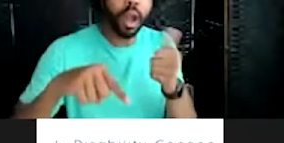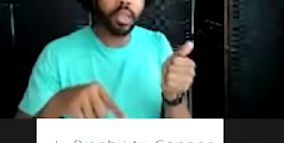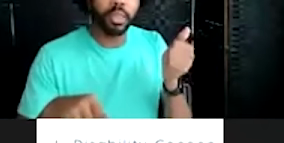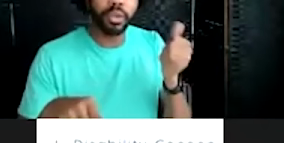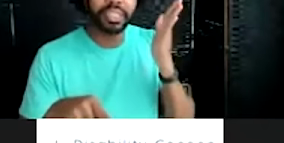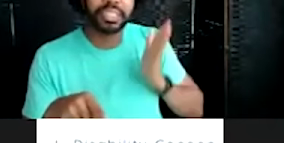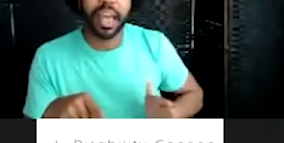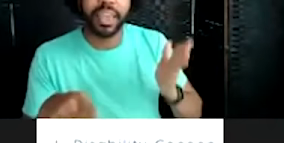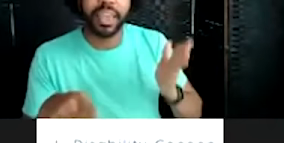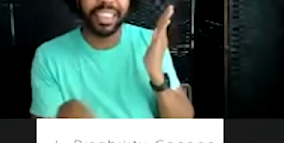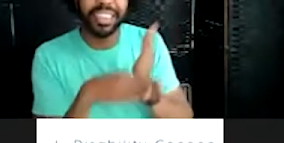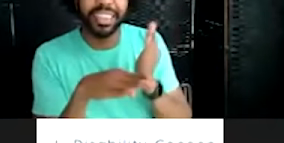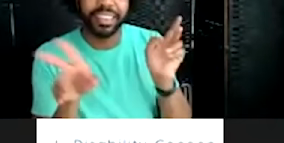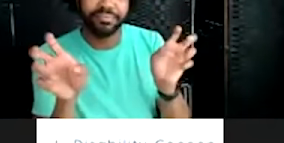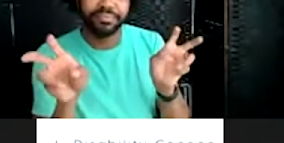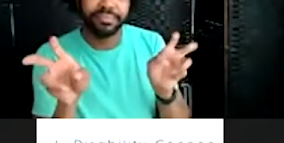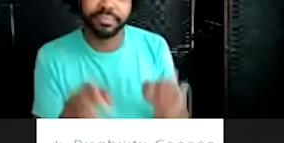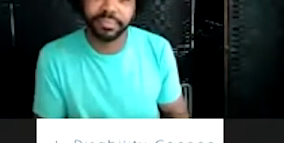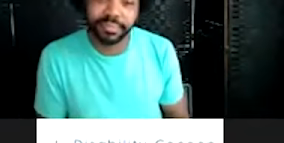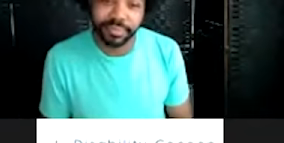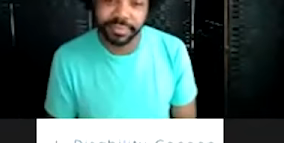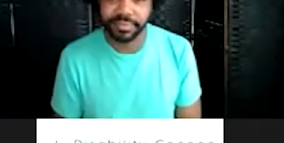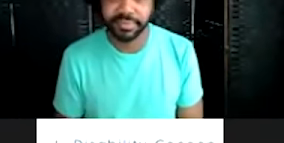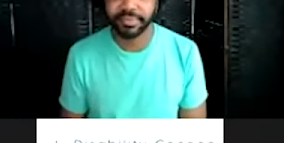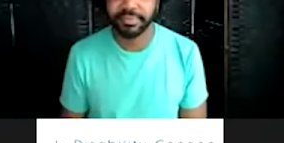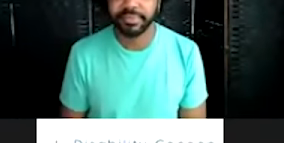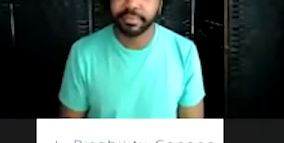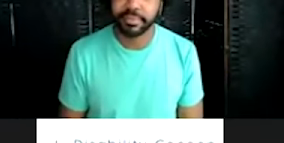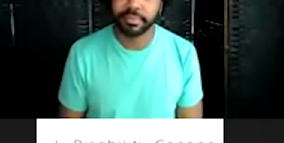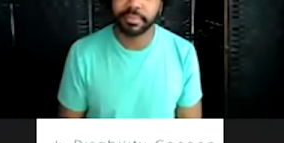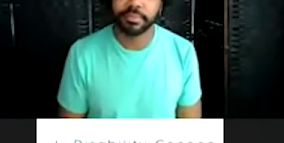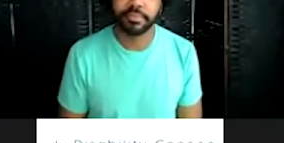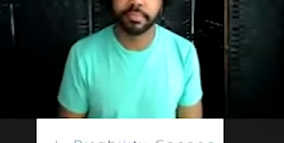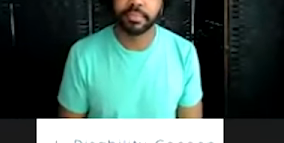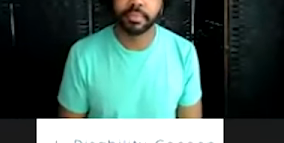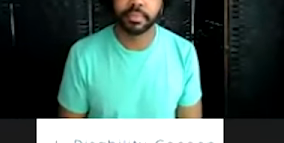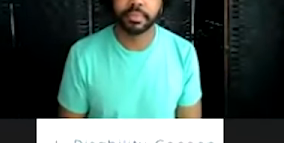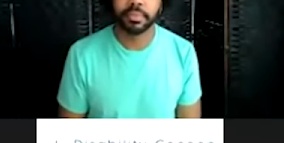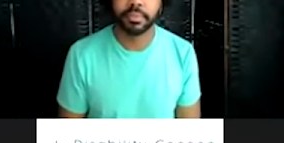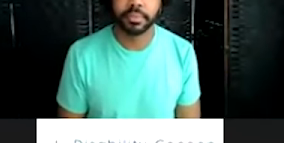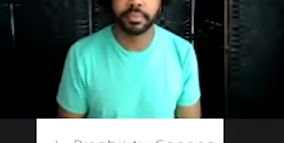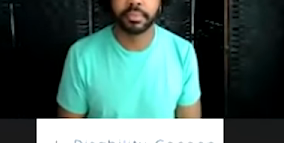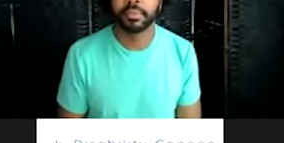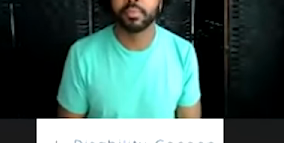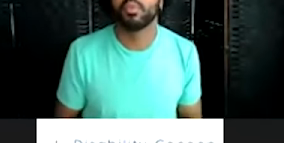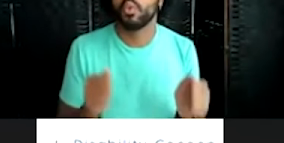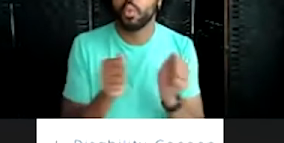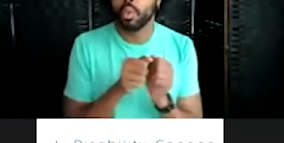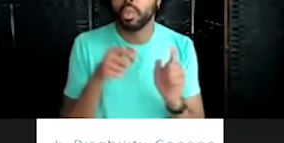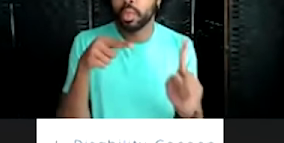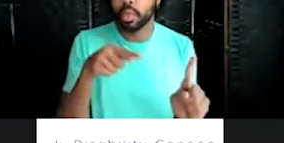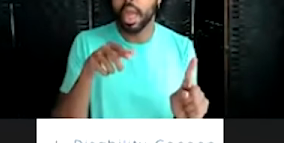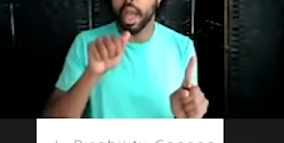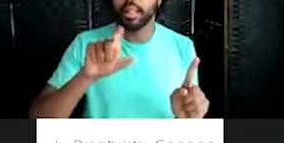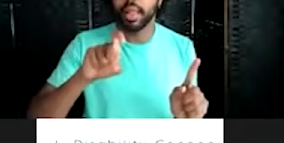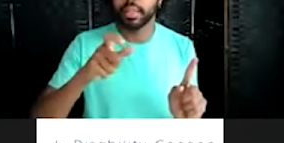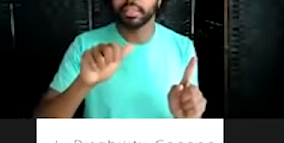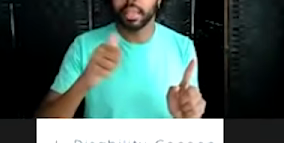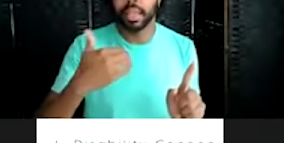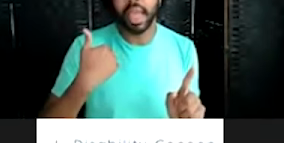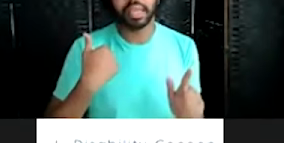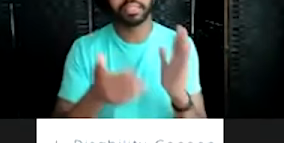Good job, Joe. So, and then with the Alexa devices, there's also what they call skills, which are